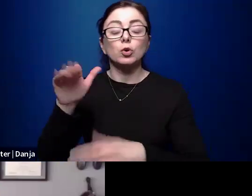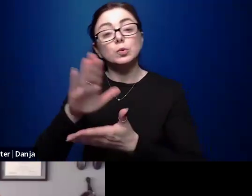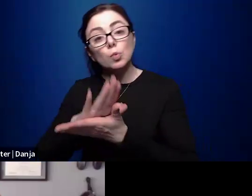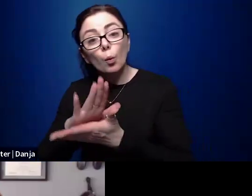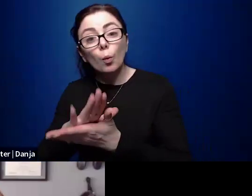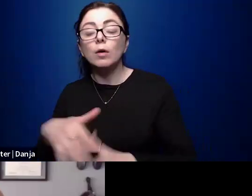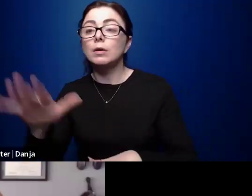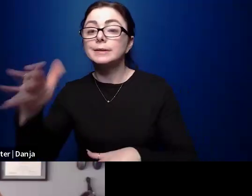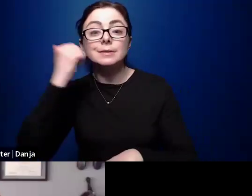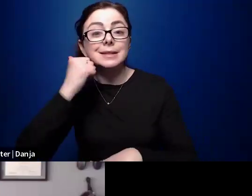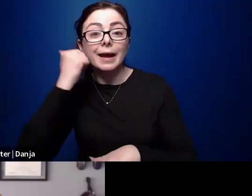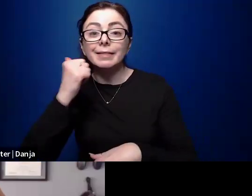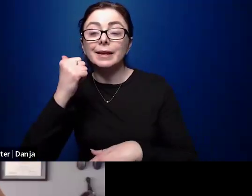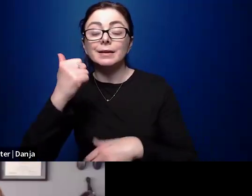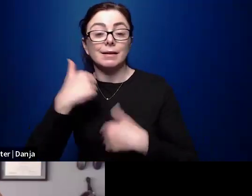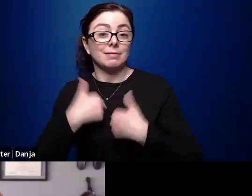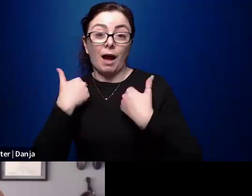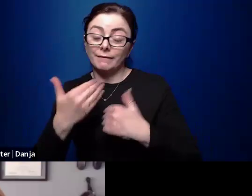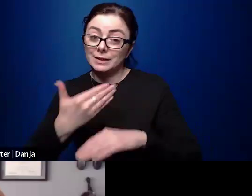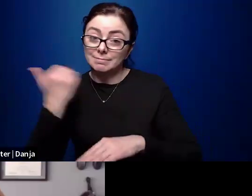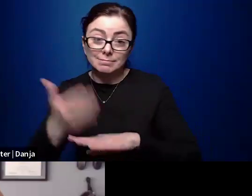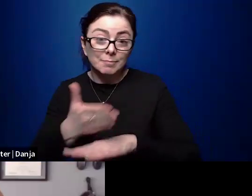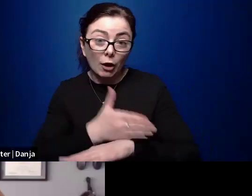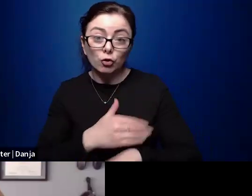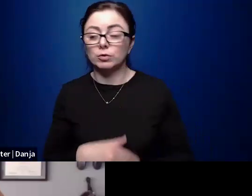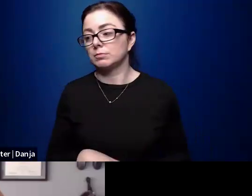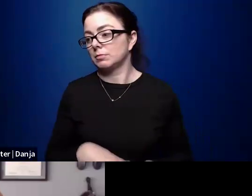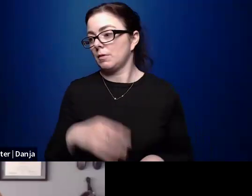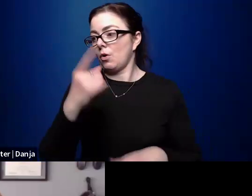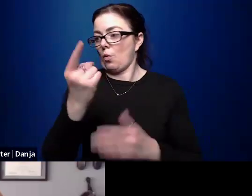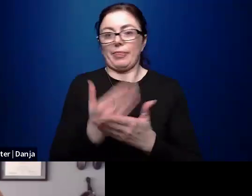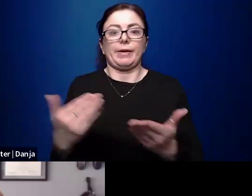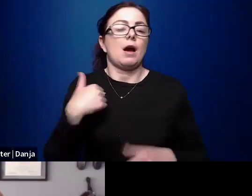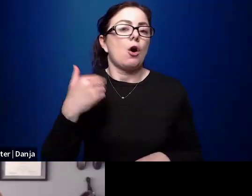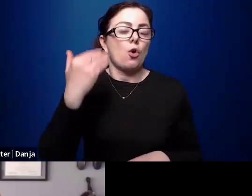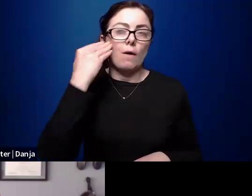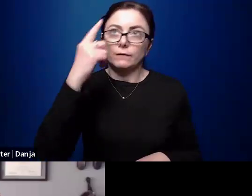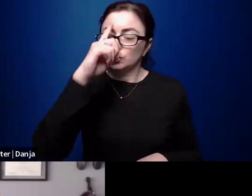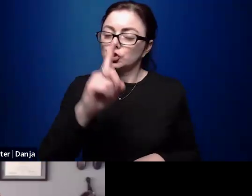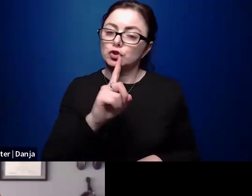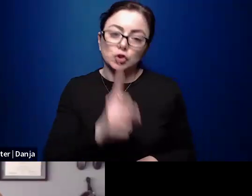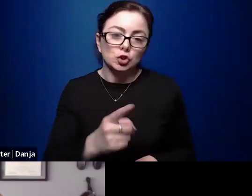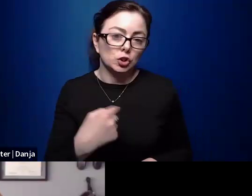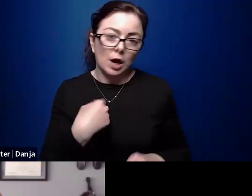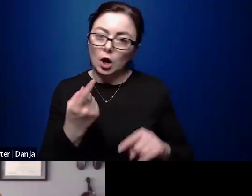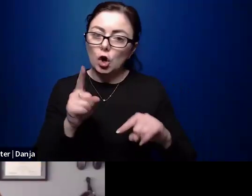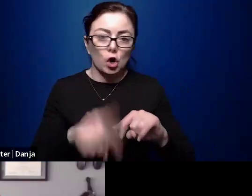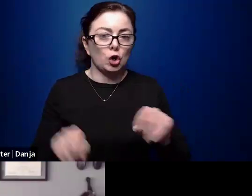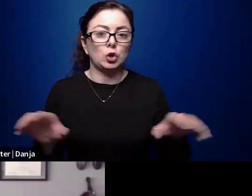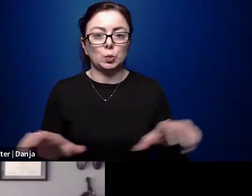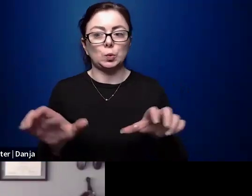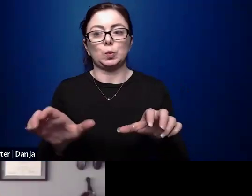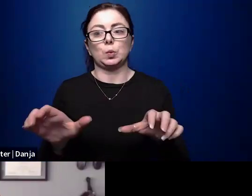And one thing that I know for a fact that I could not have done was spend the